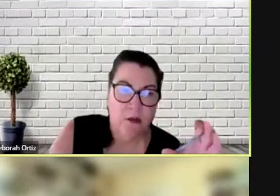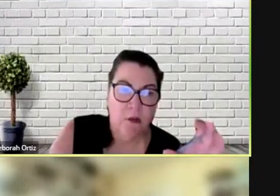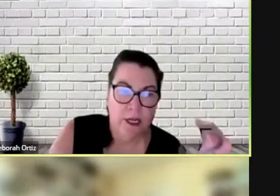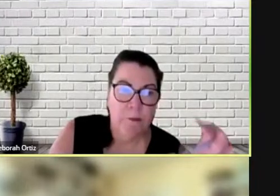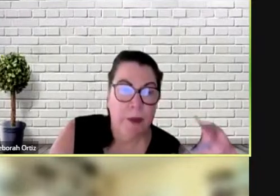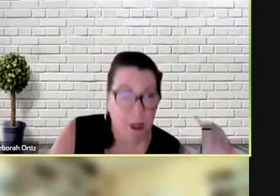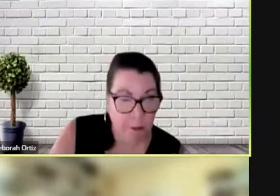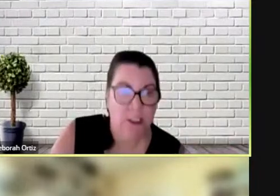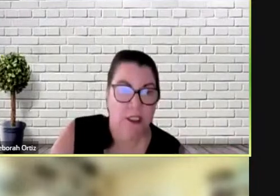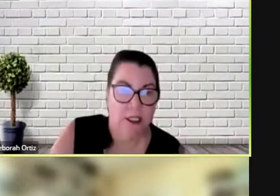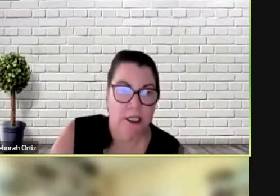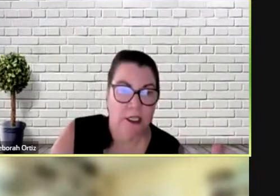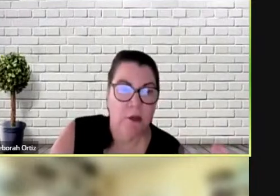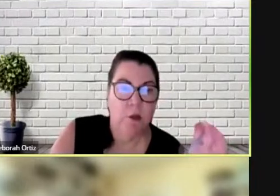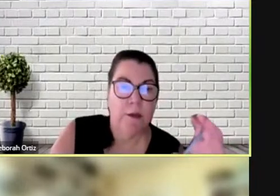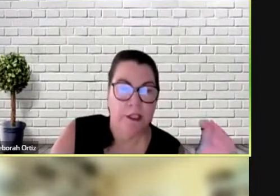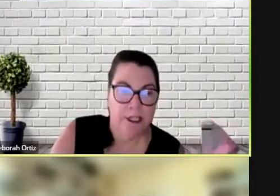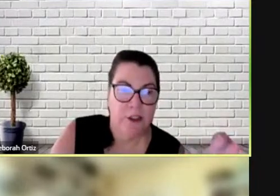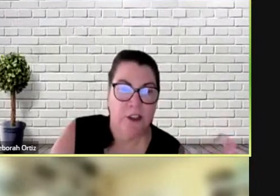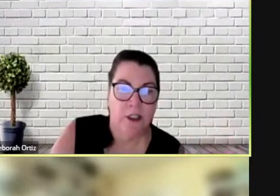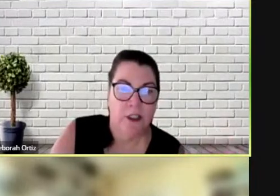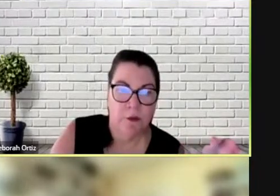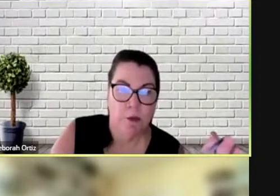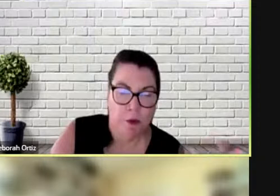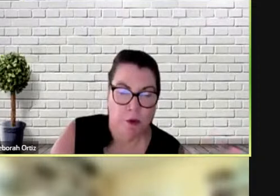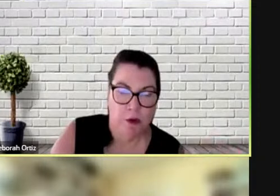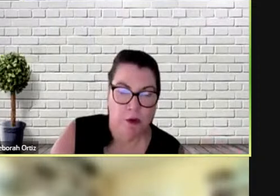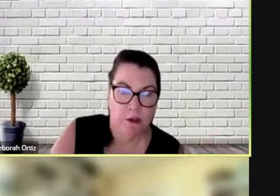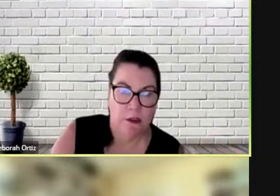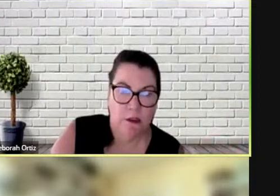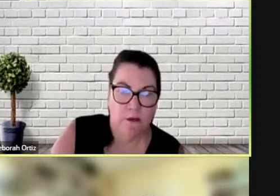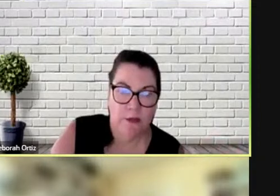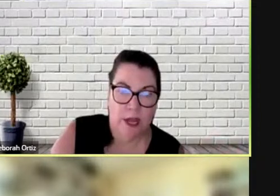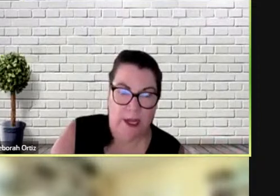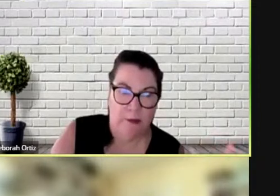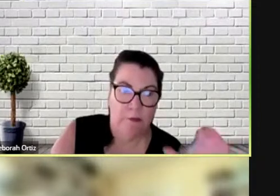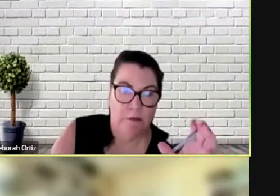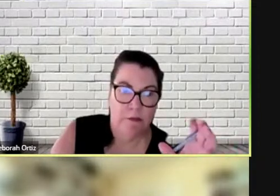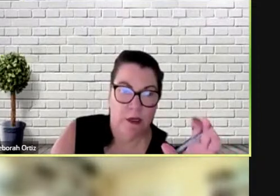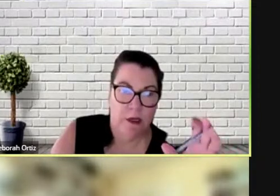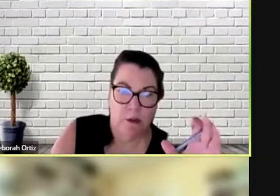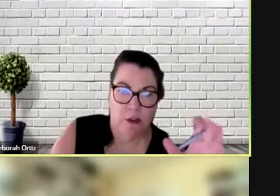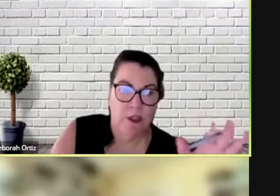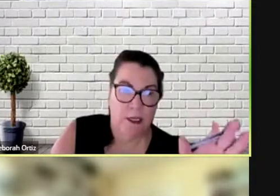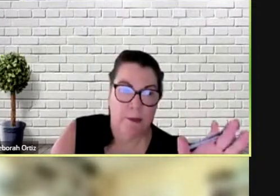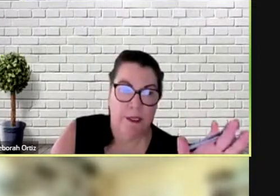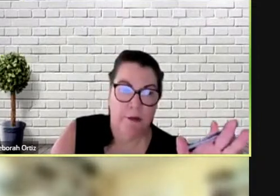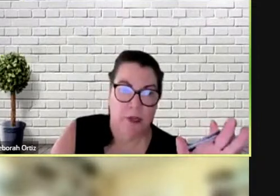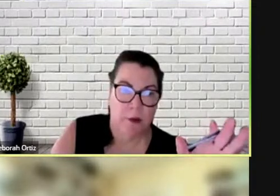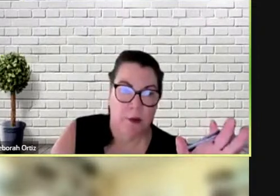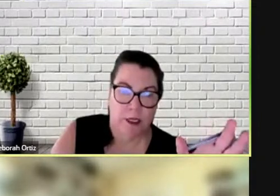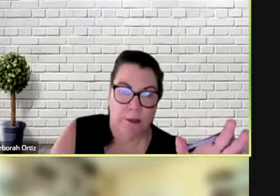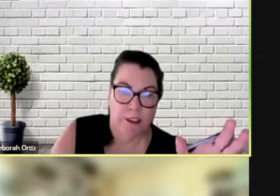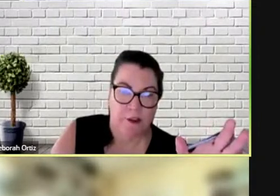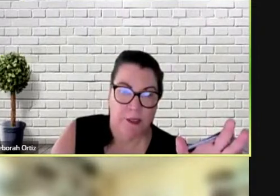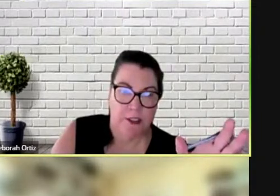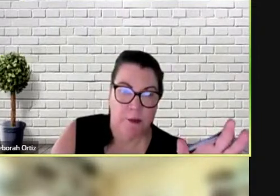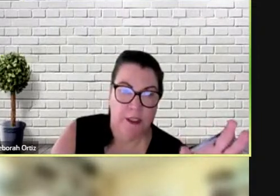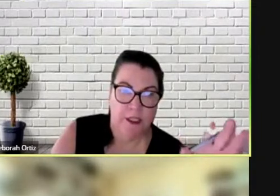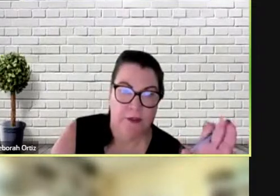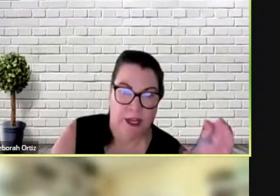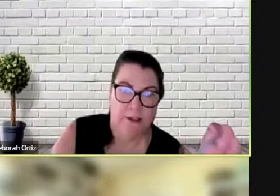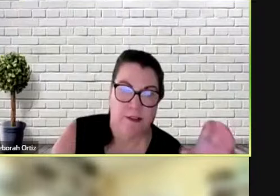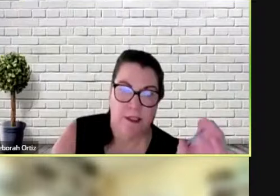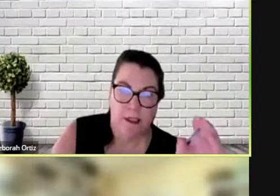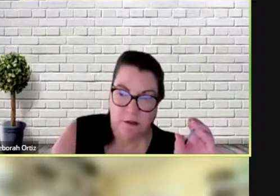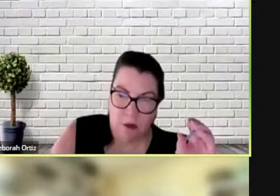and read publicly the recommendation of the report of the item? Or would you like me to read the recommendation? But I